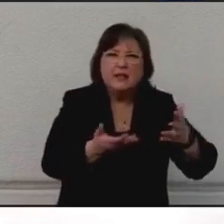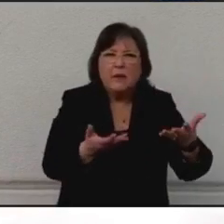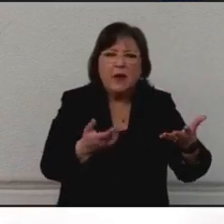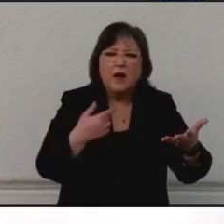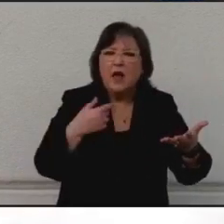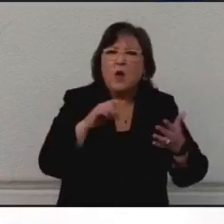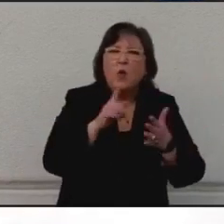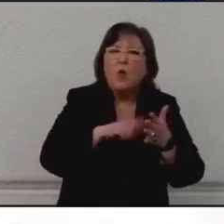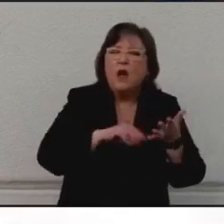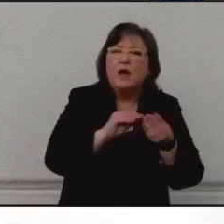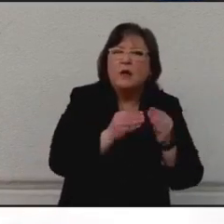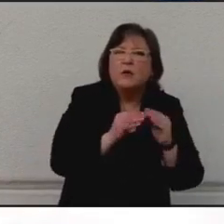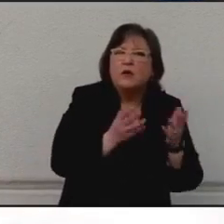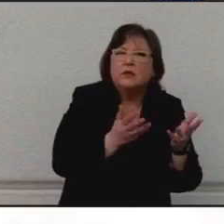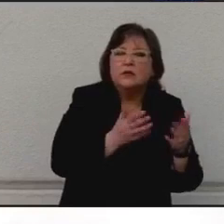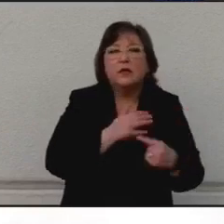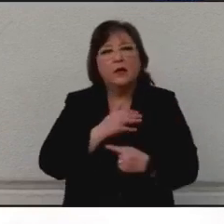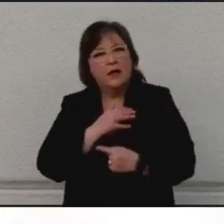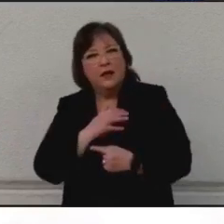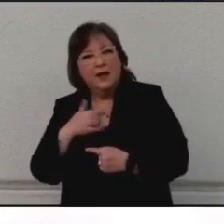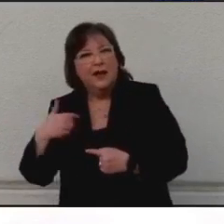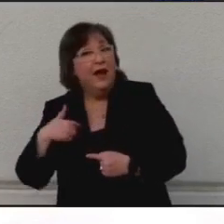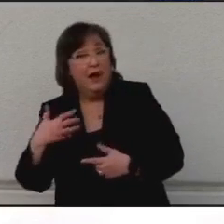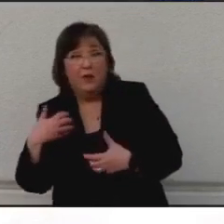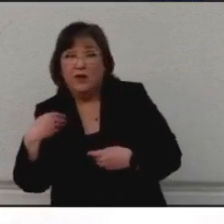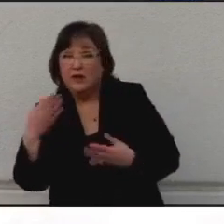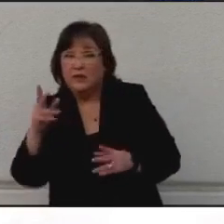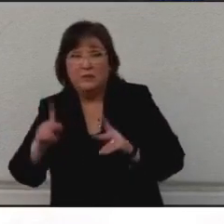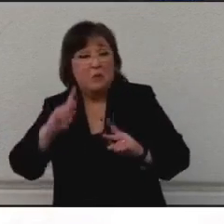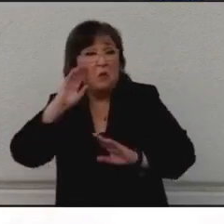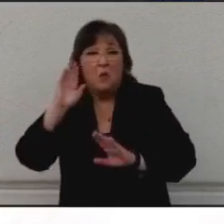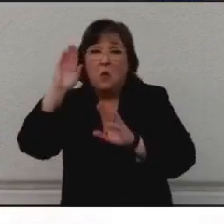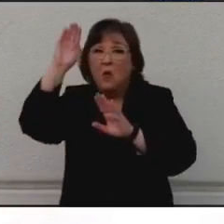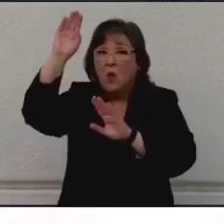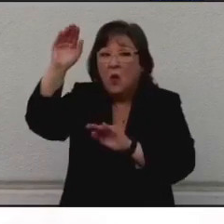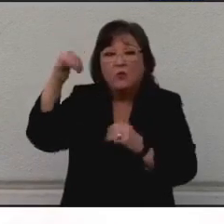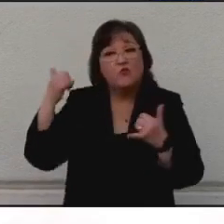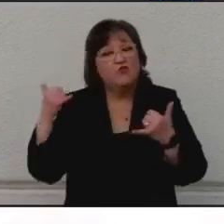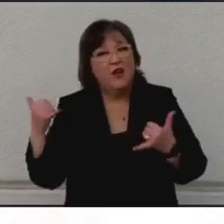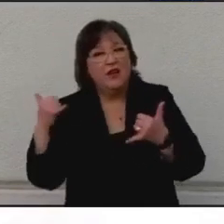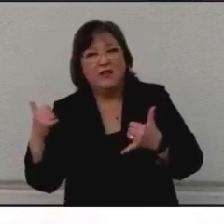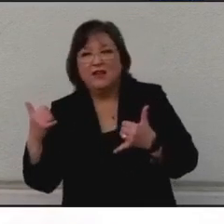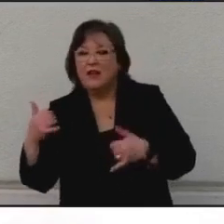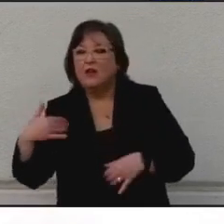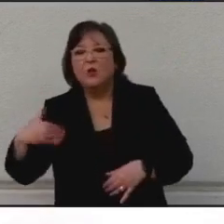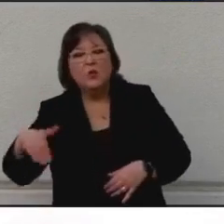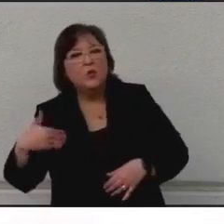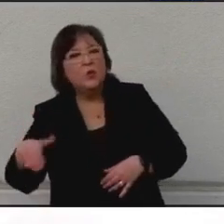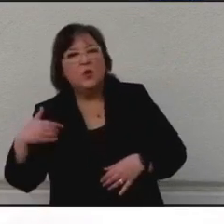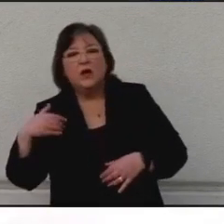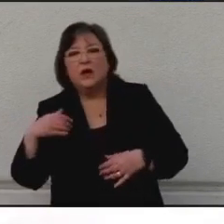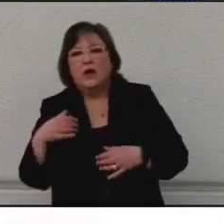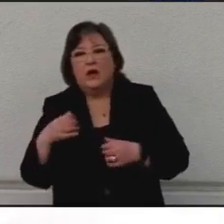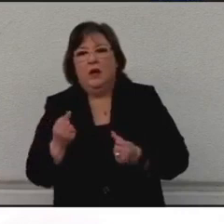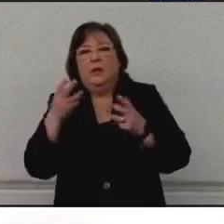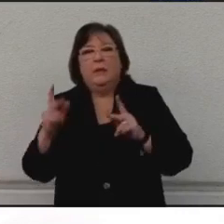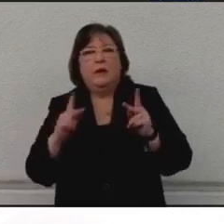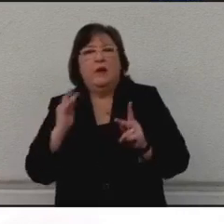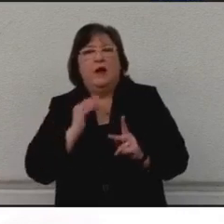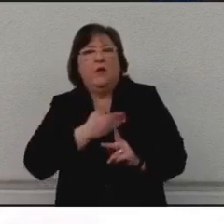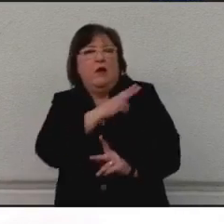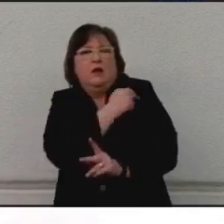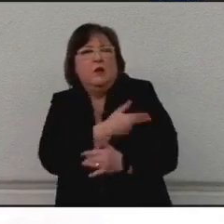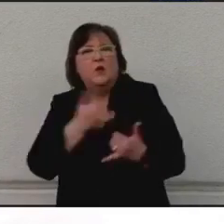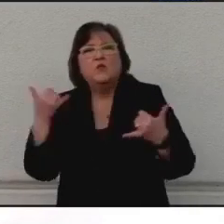I wanted to give people hope now because we are making progress, because our case counts are falling, because the number of people with COVID in our hospitals